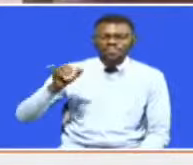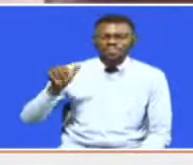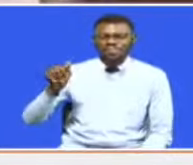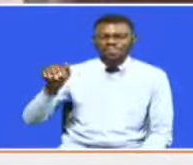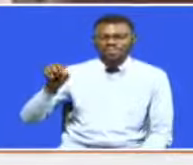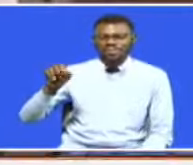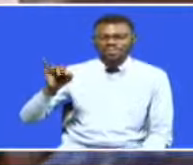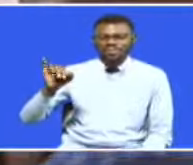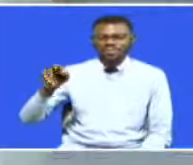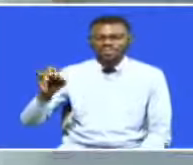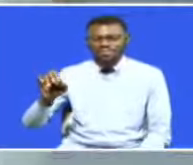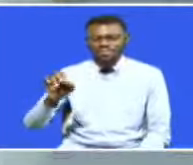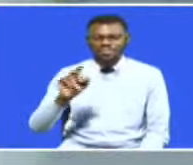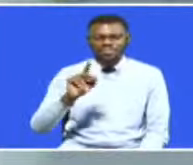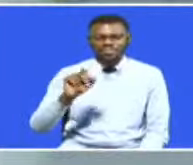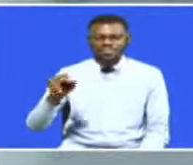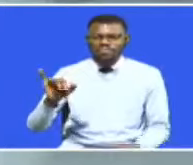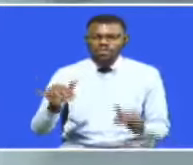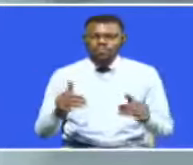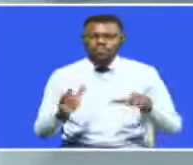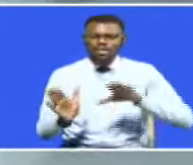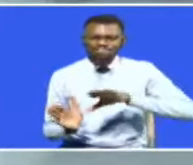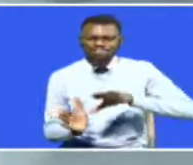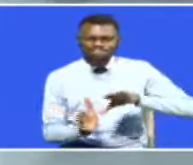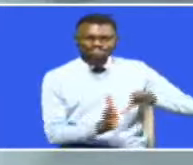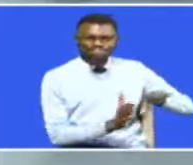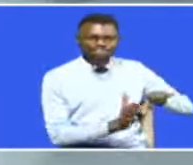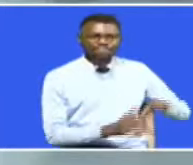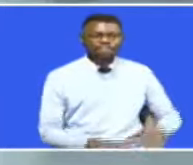Murani for KTN News. Away from the state of the economy,